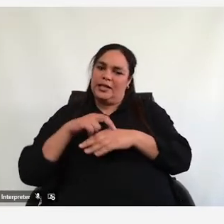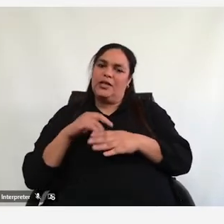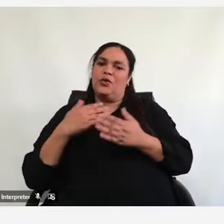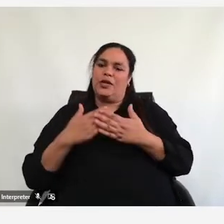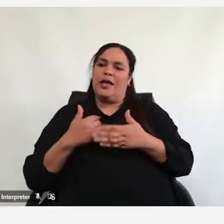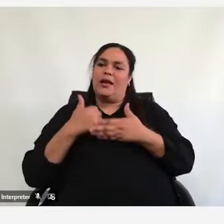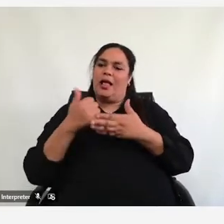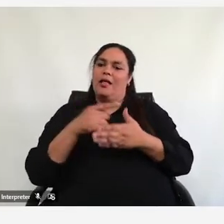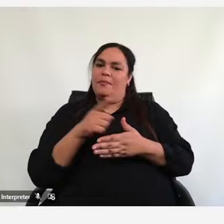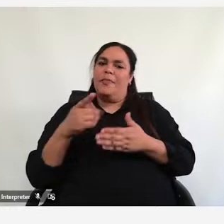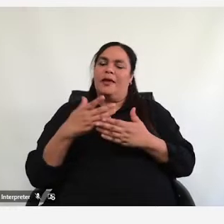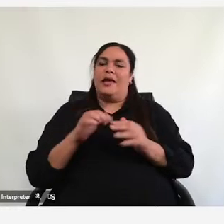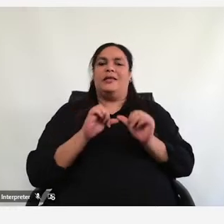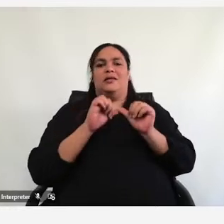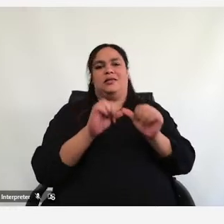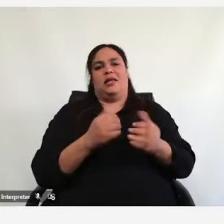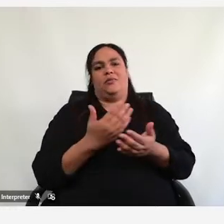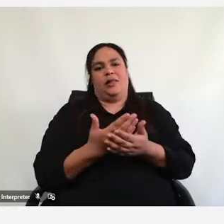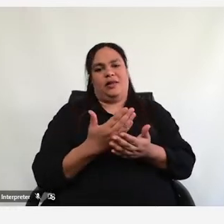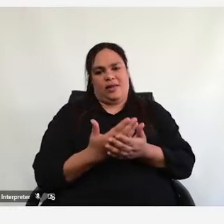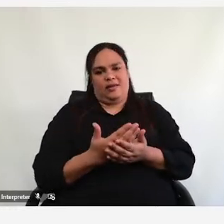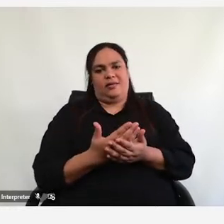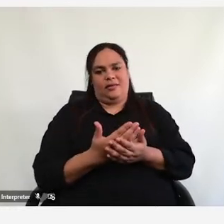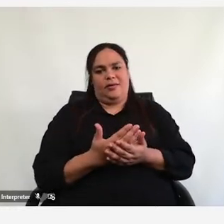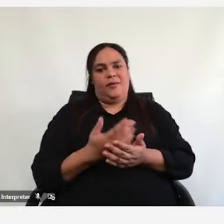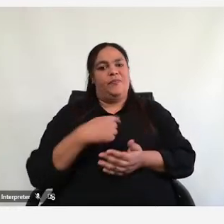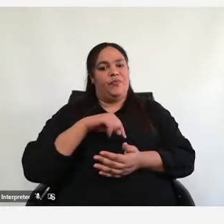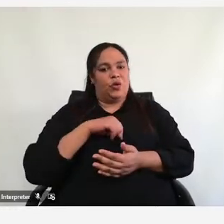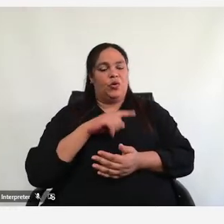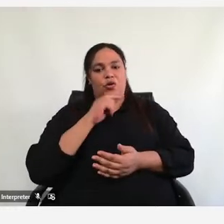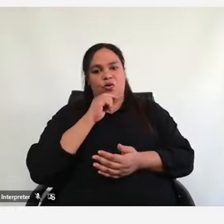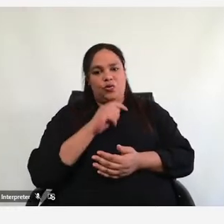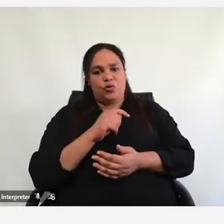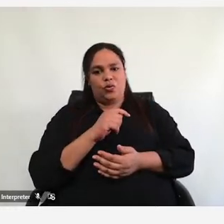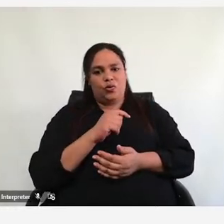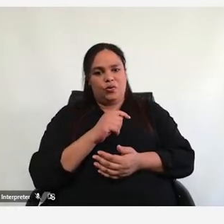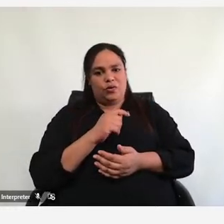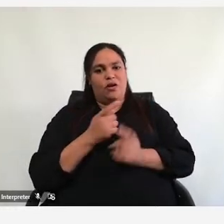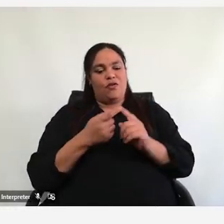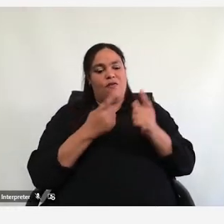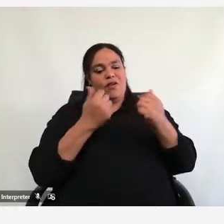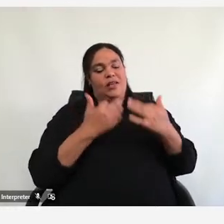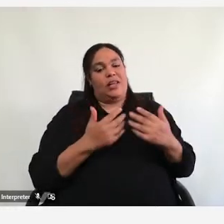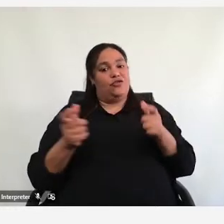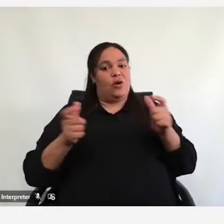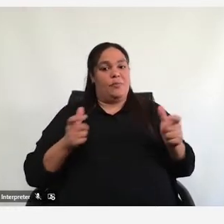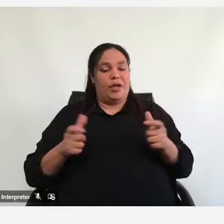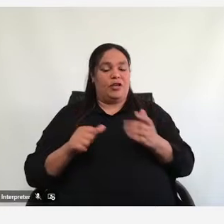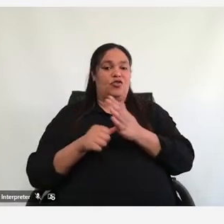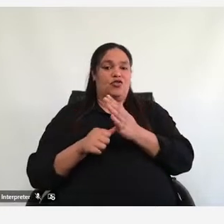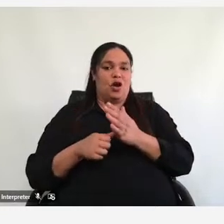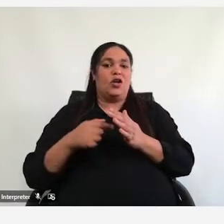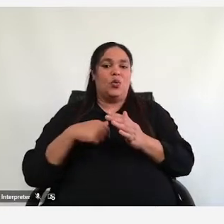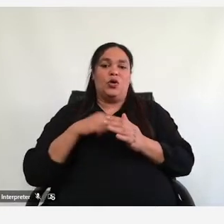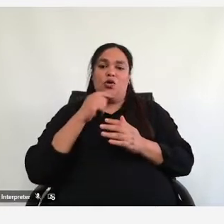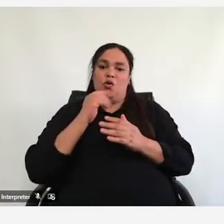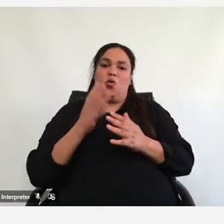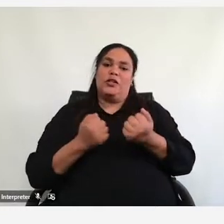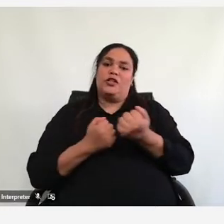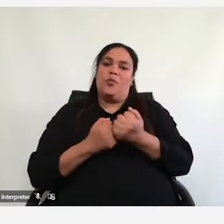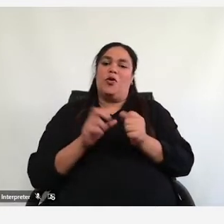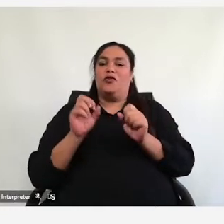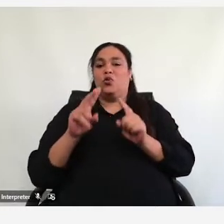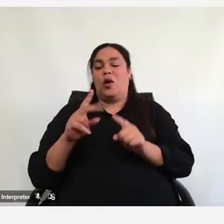help them to become sustainable. And we are actually, from the financial management grant, we're actually going to support